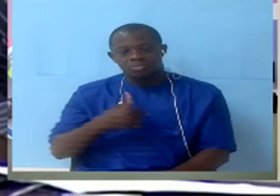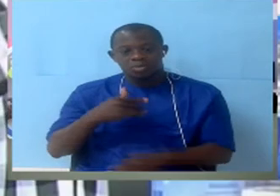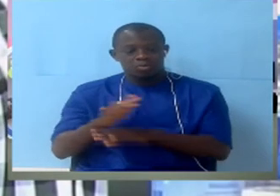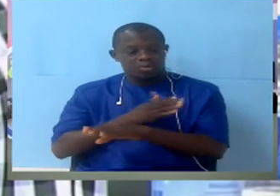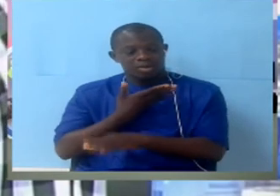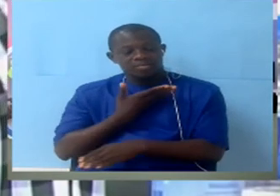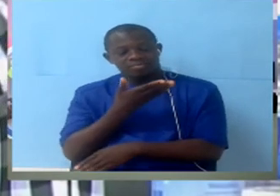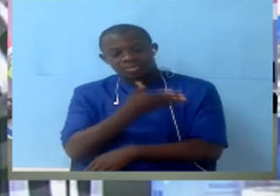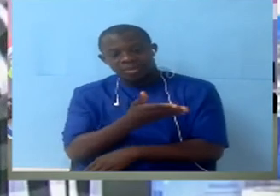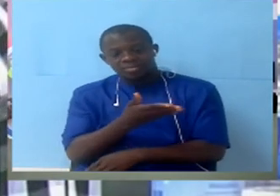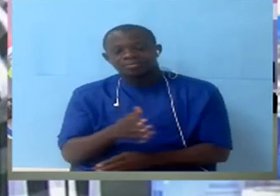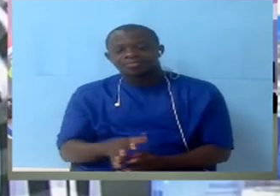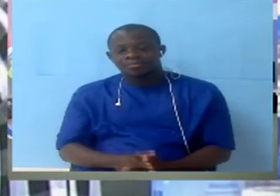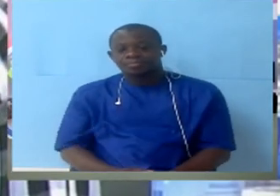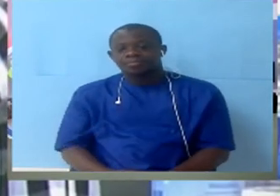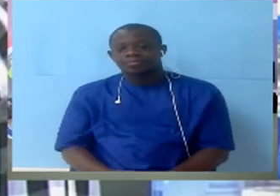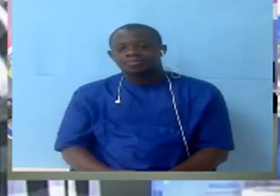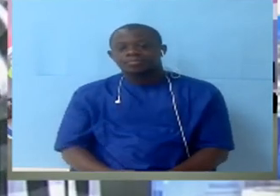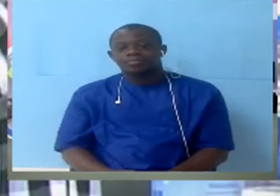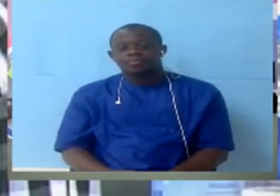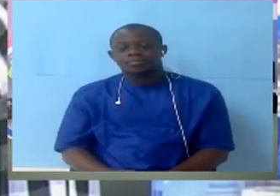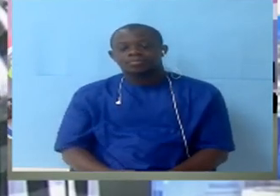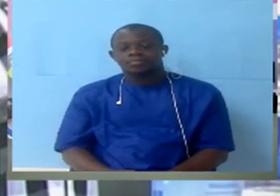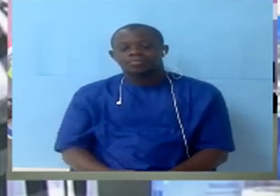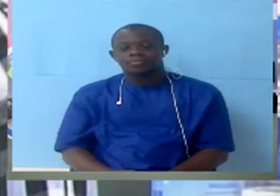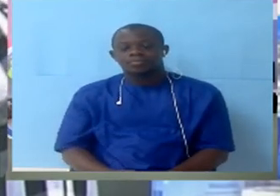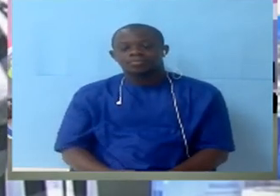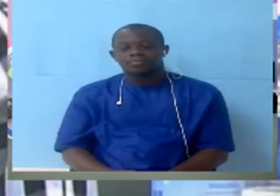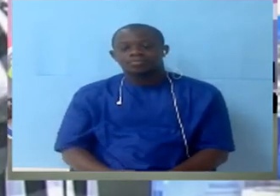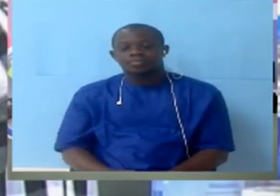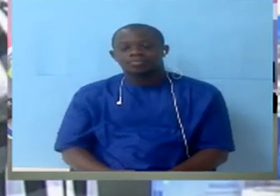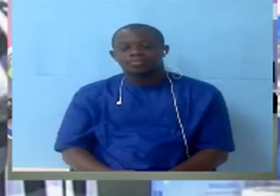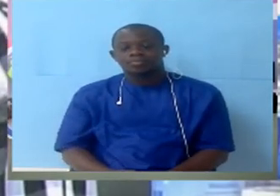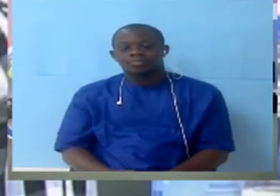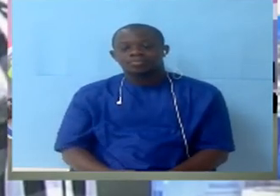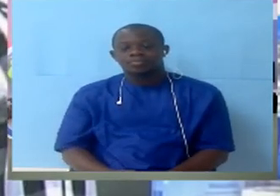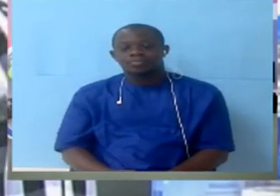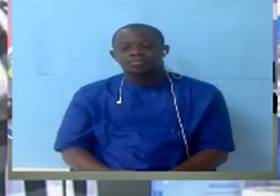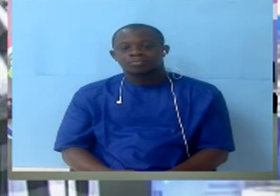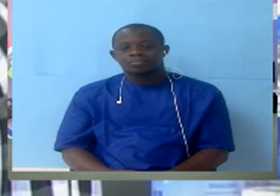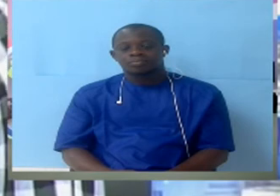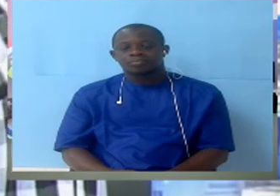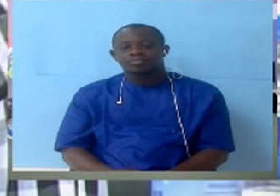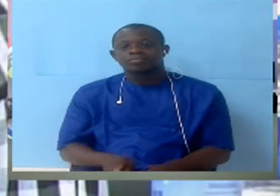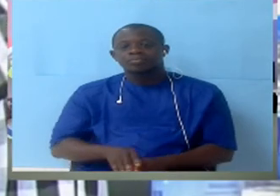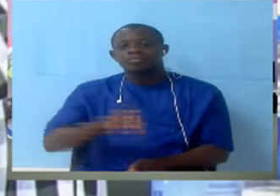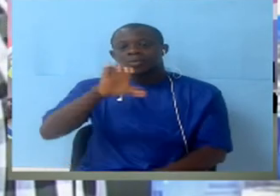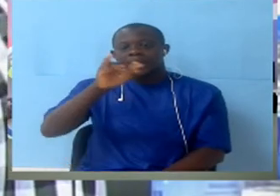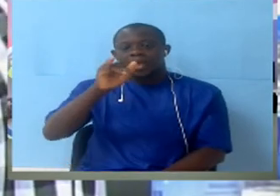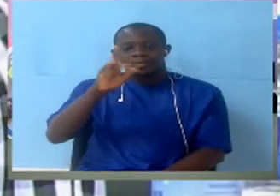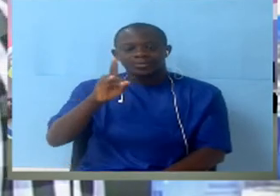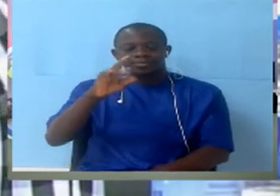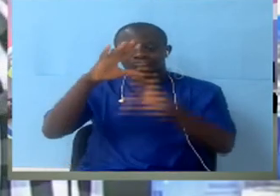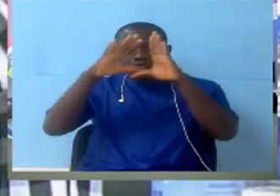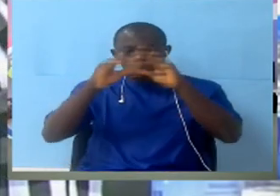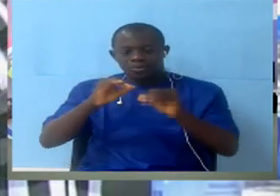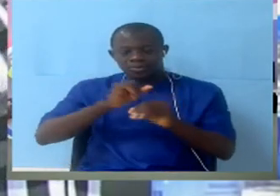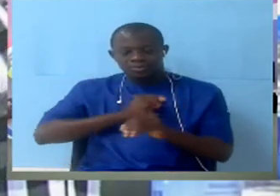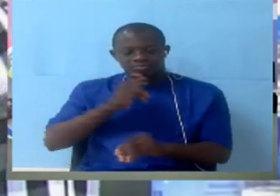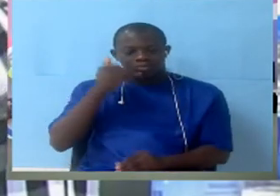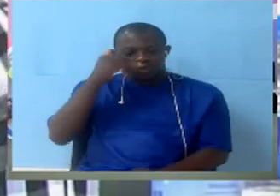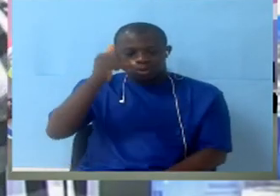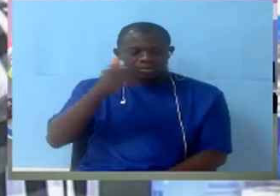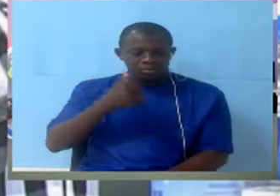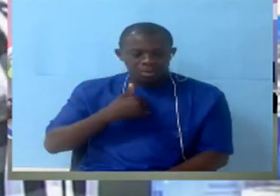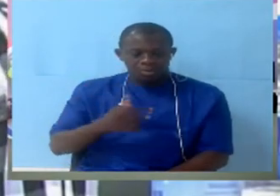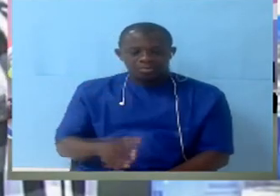there. Young called the NIA young CID lo young called. The CID office called me.